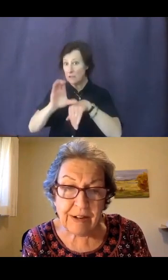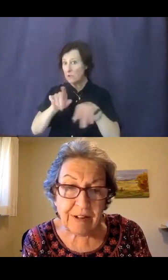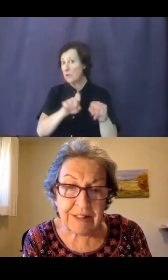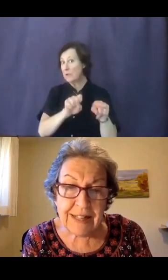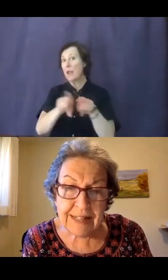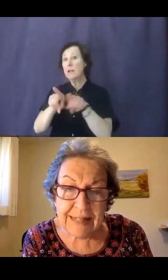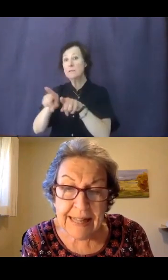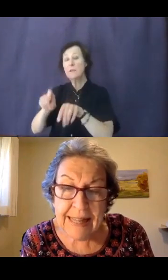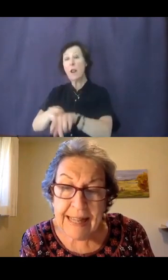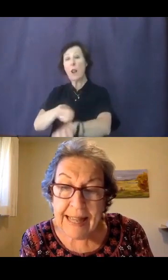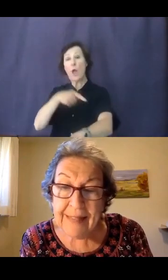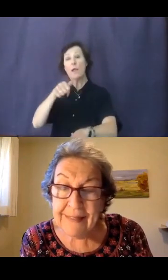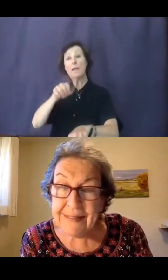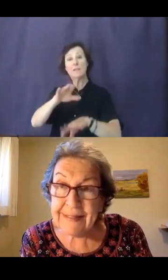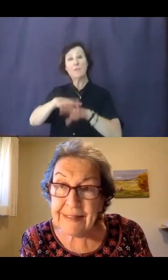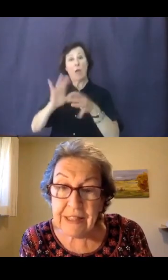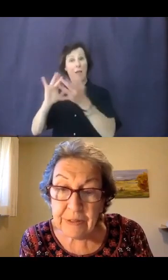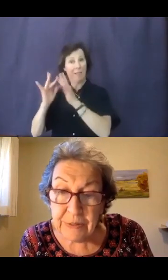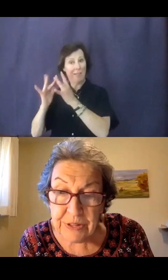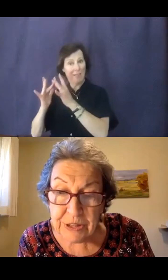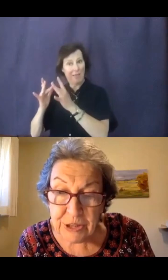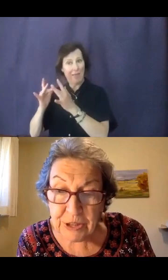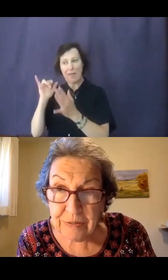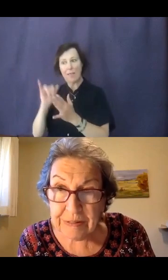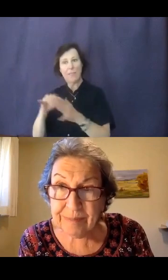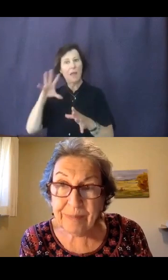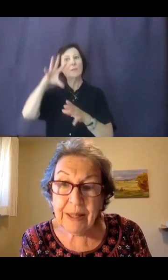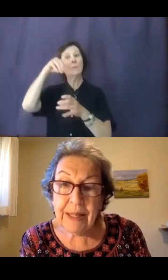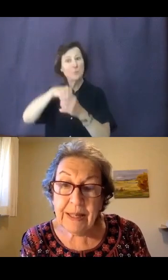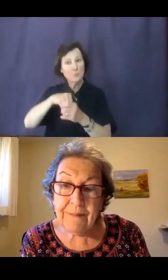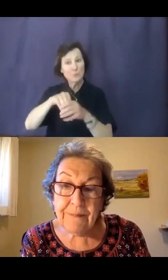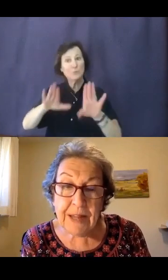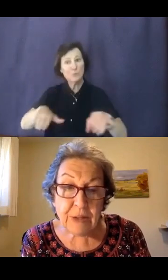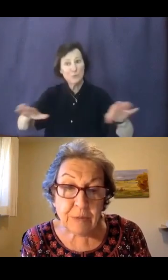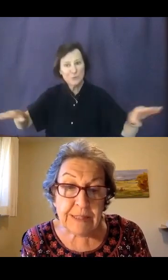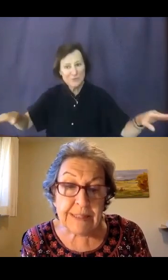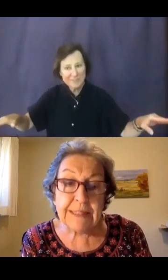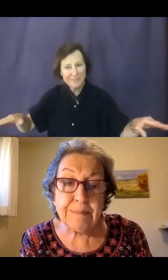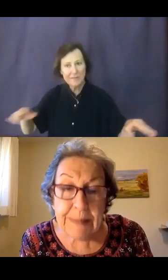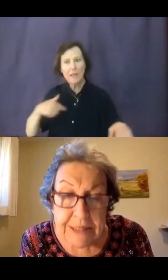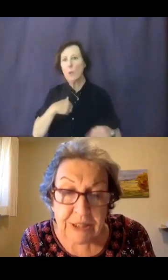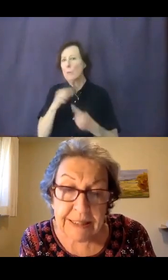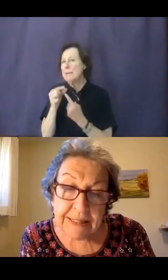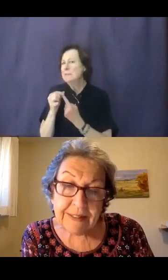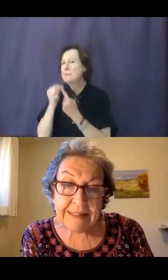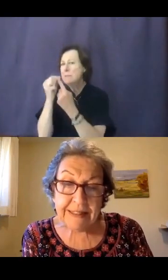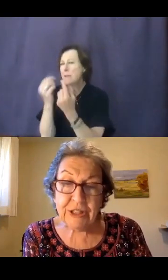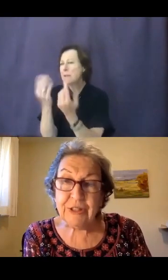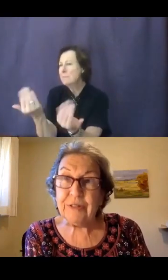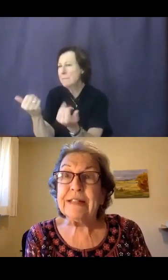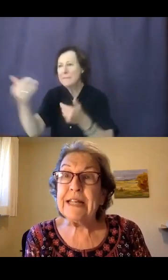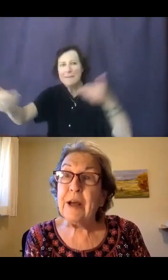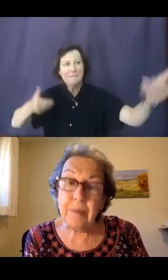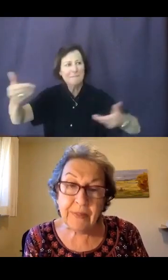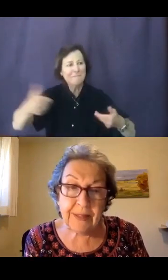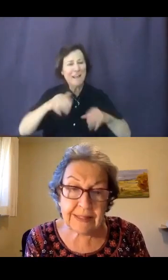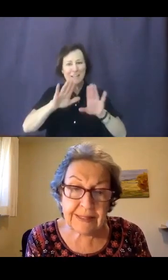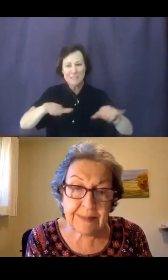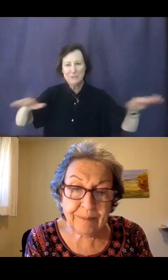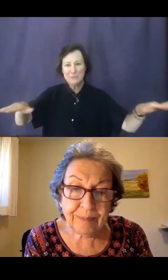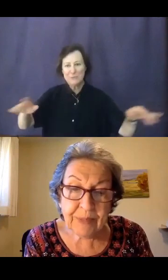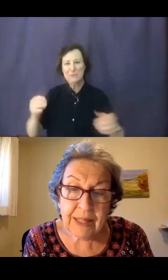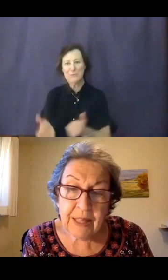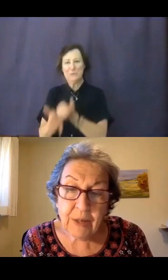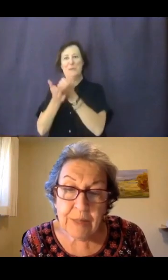they are online. And this includes the children. In fact, we especially invite the children to help with